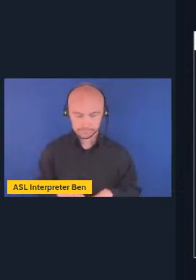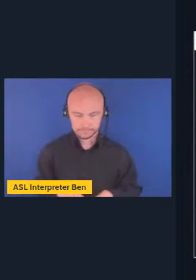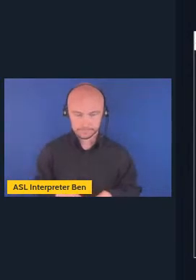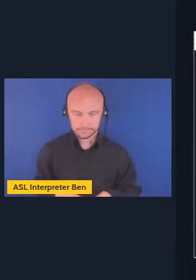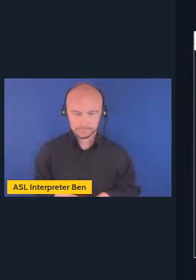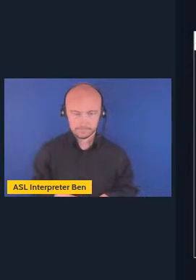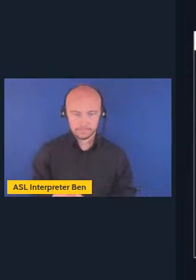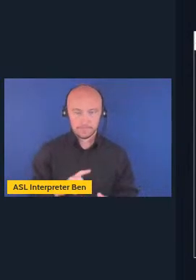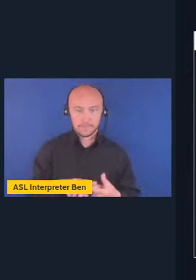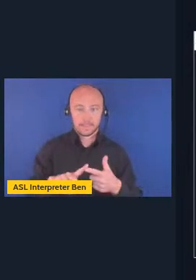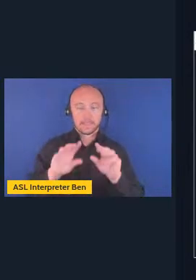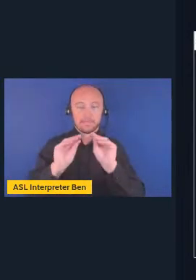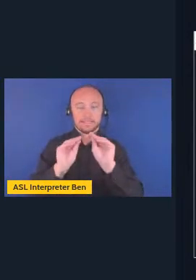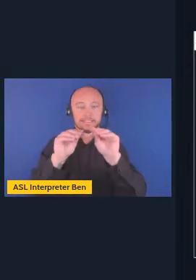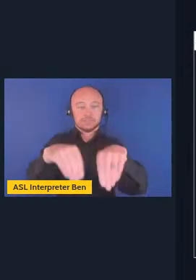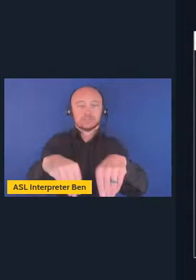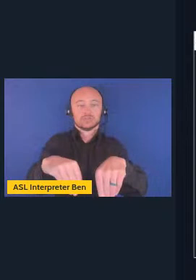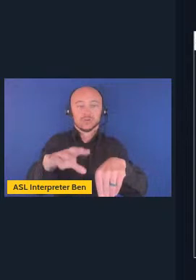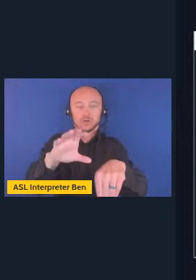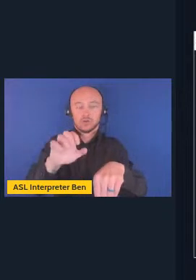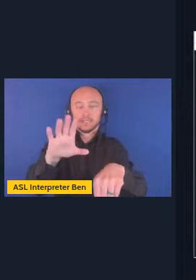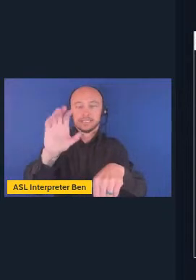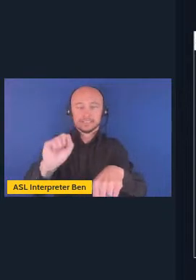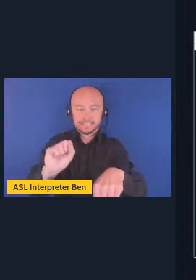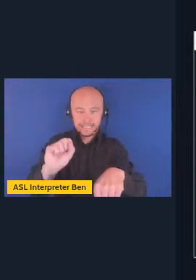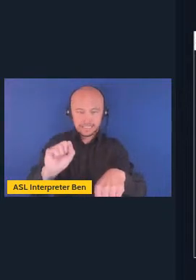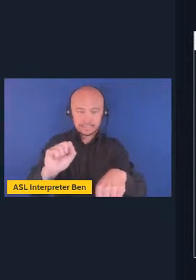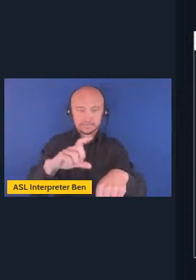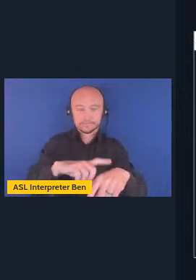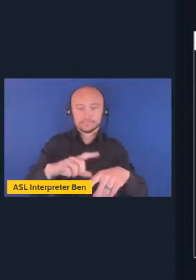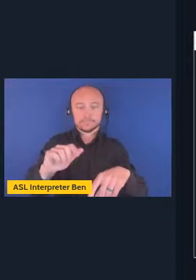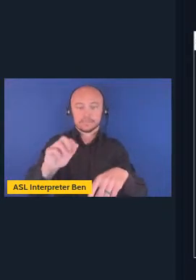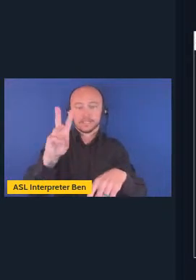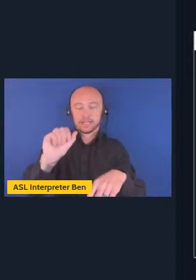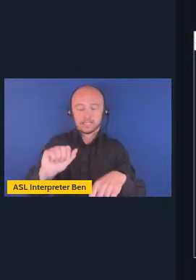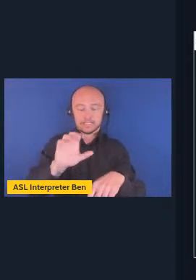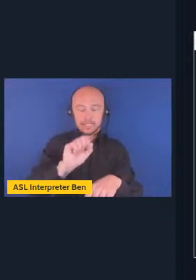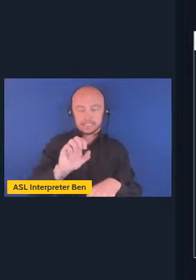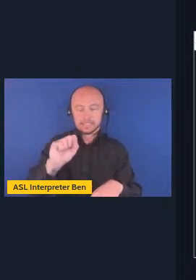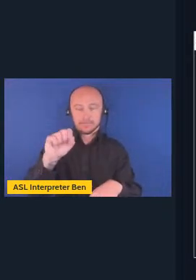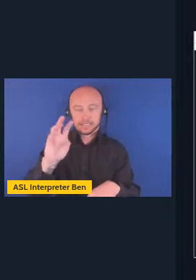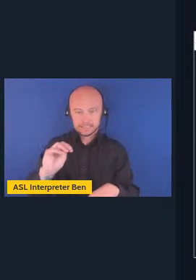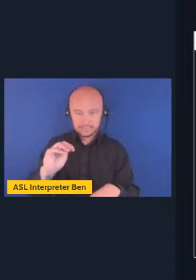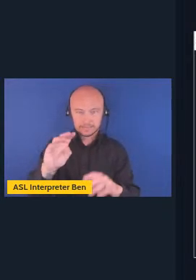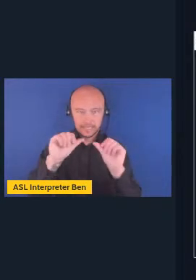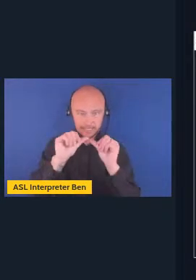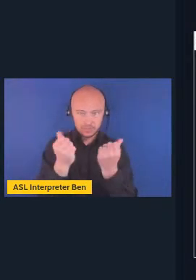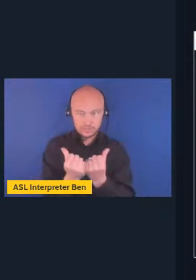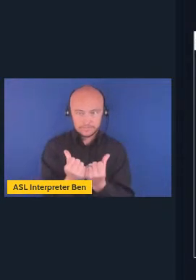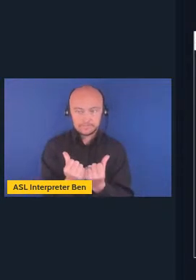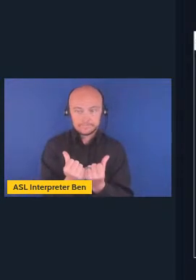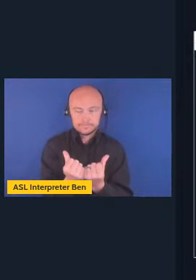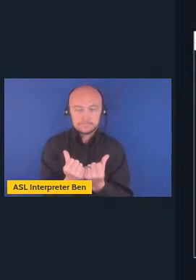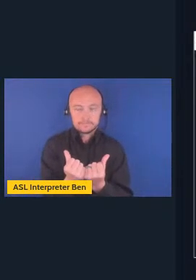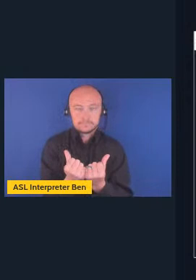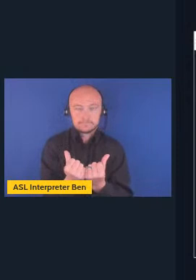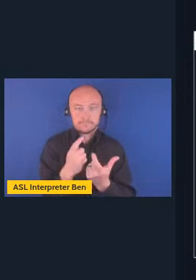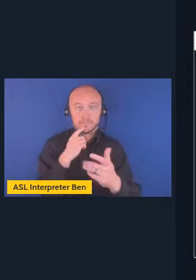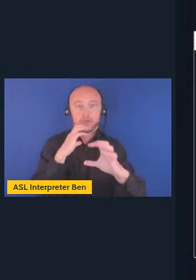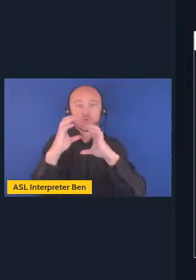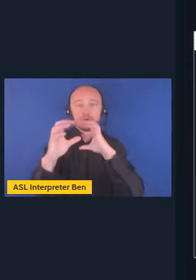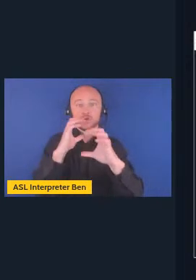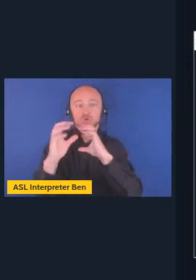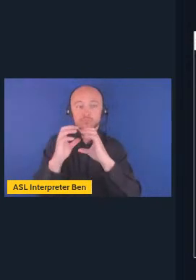install Amazon ECS agent as well as AWS SSM agent, which will be